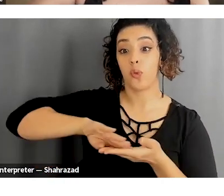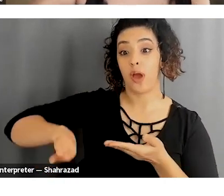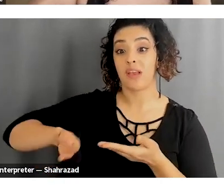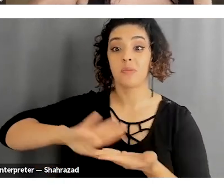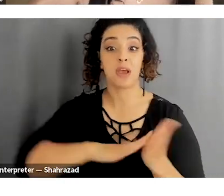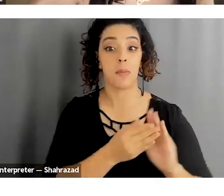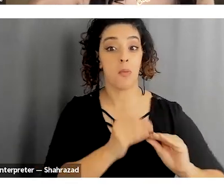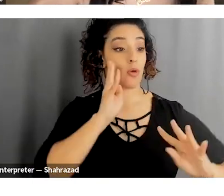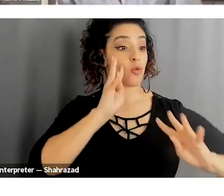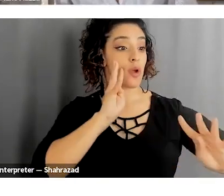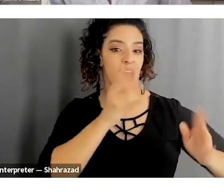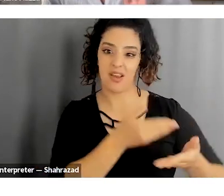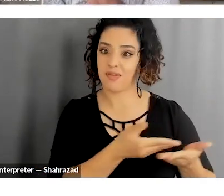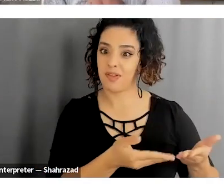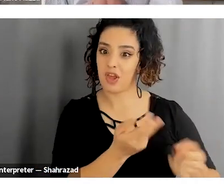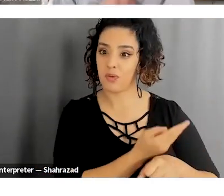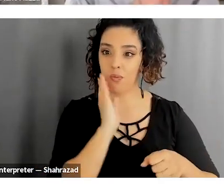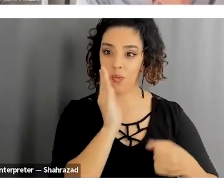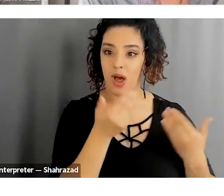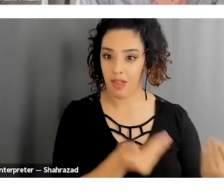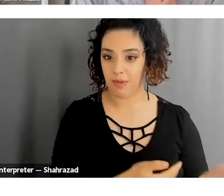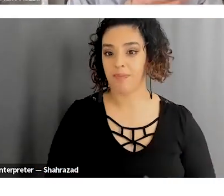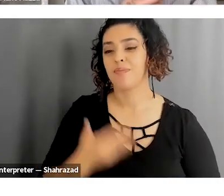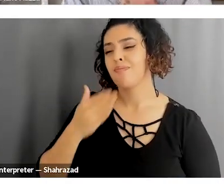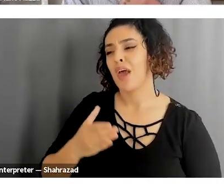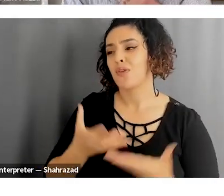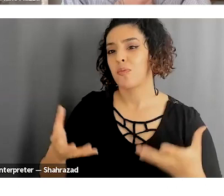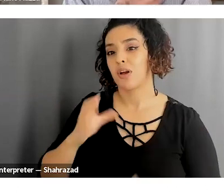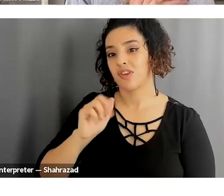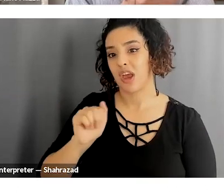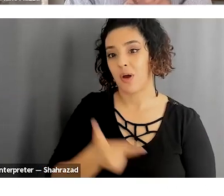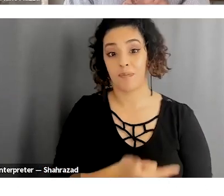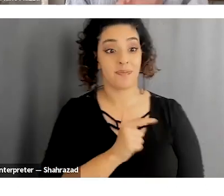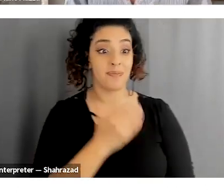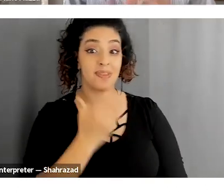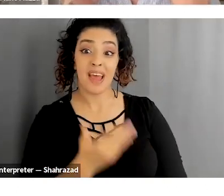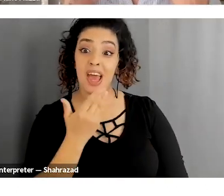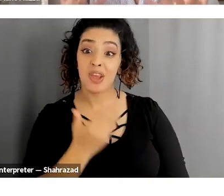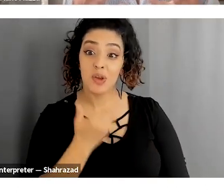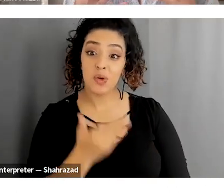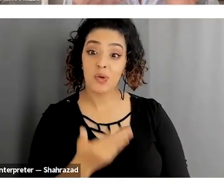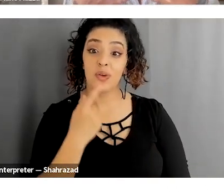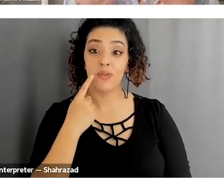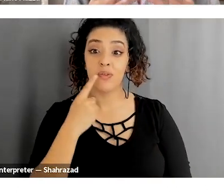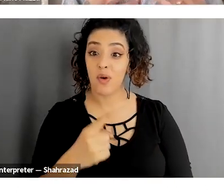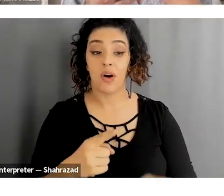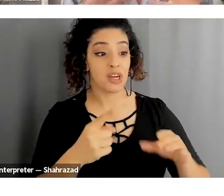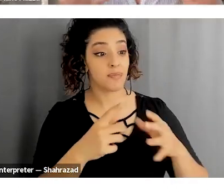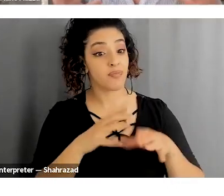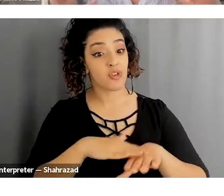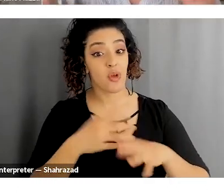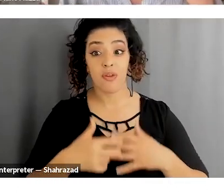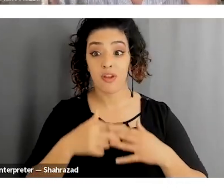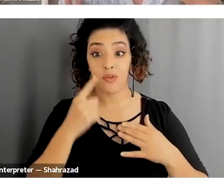Cara. Thank you, Celine, and thank you so much to the Slow Factory for having me today. I'm really excited to